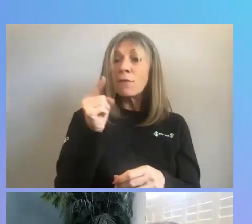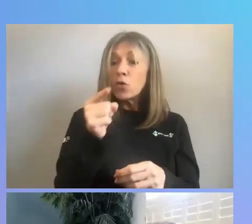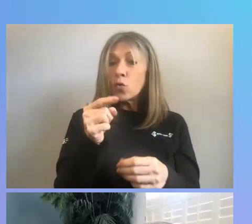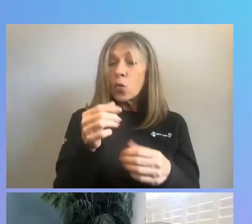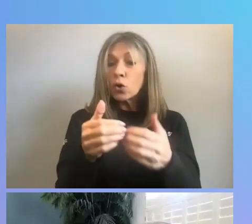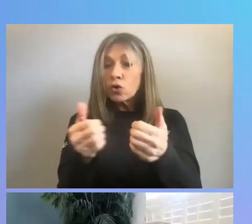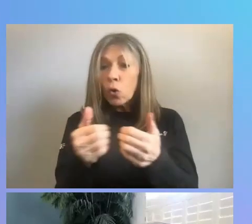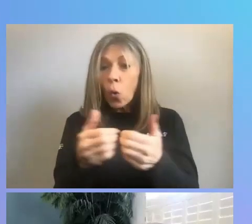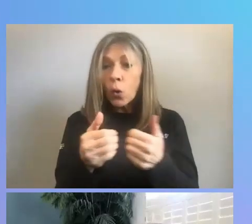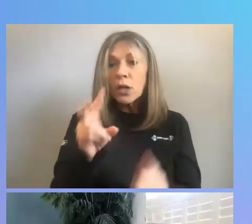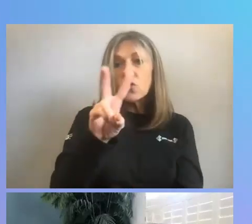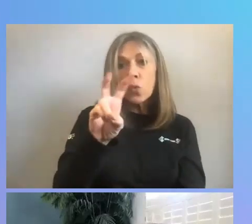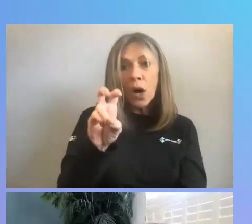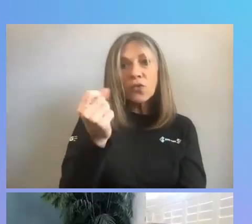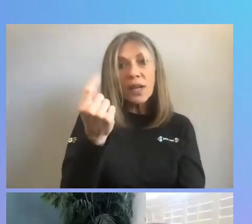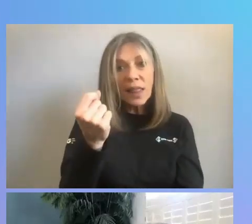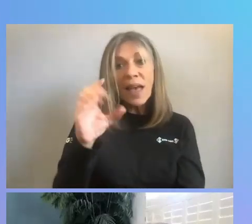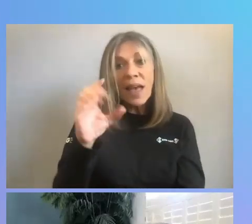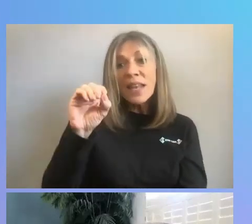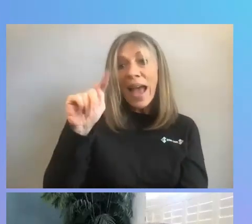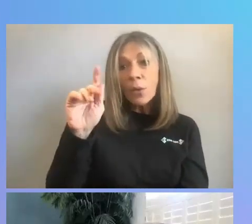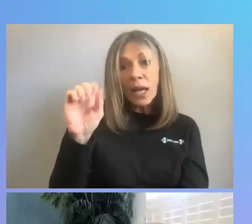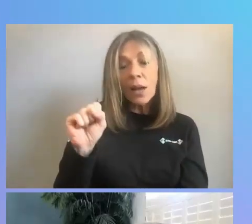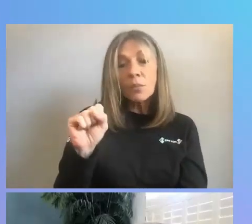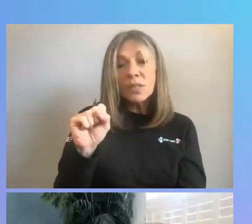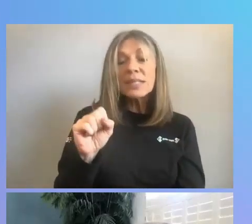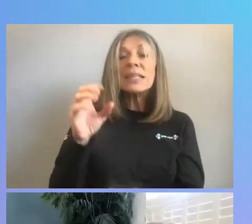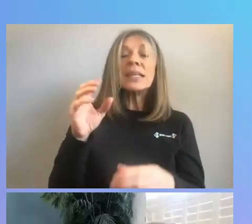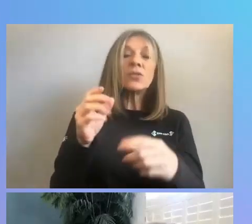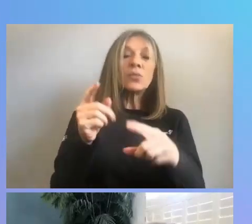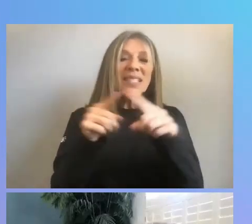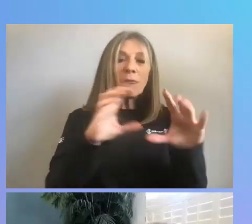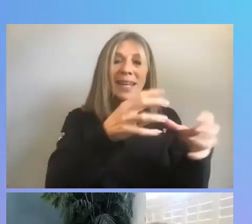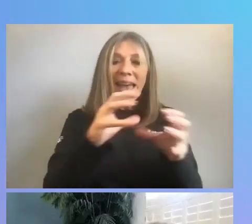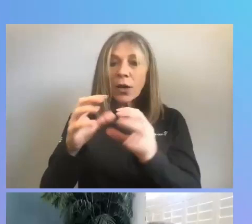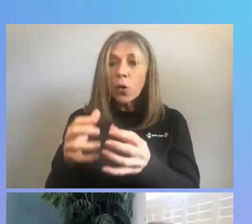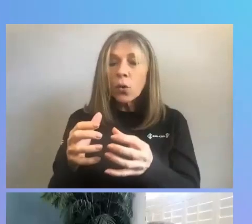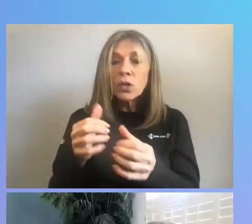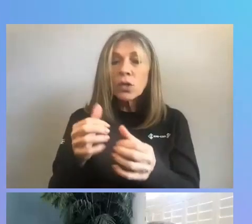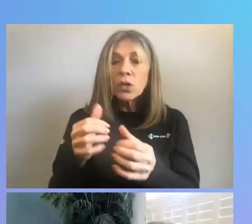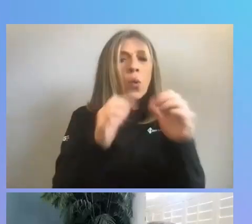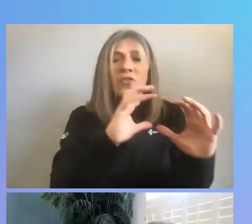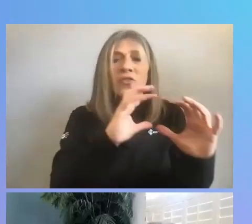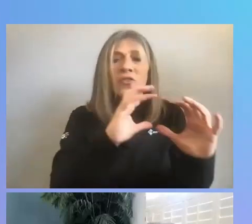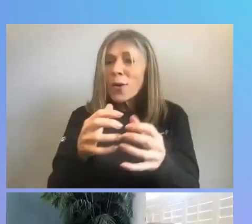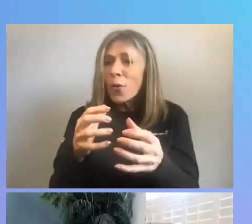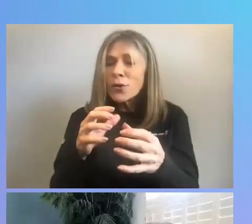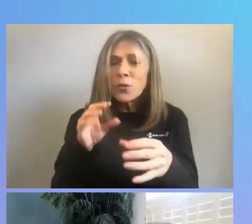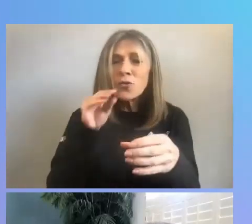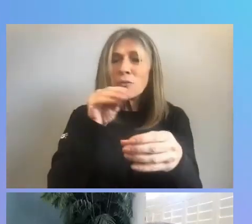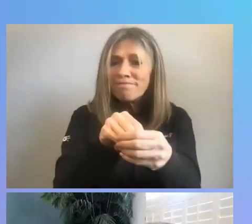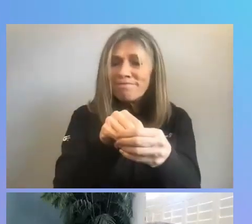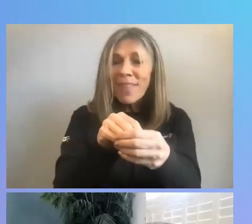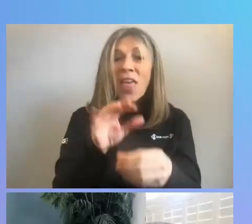the 211 outcomes into categories, what categories would you sort them into? That's